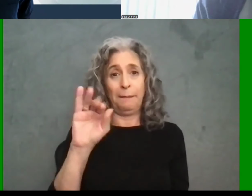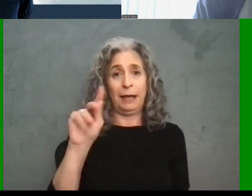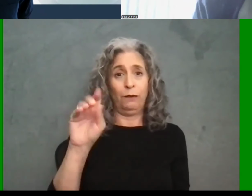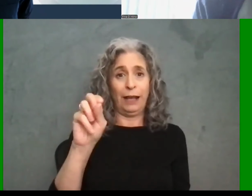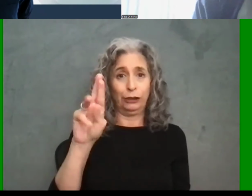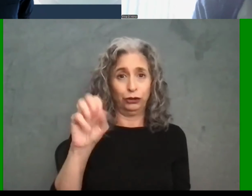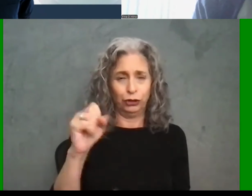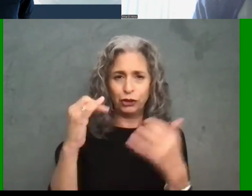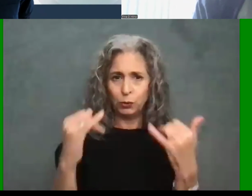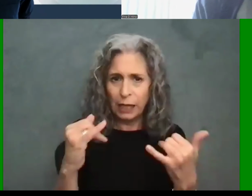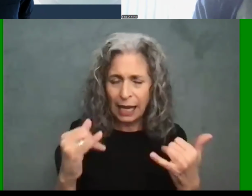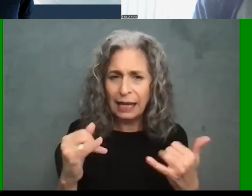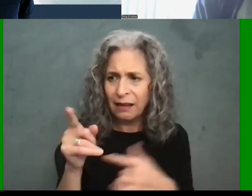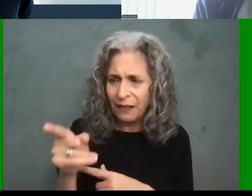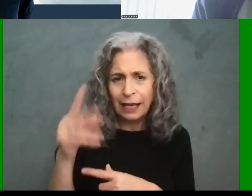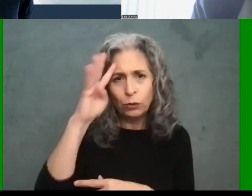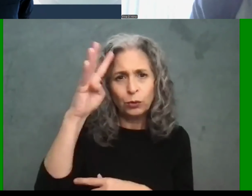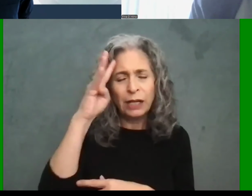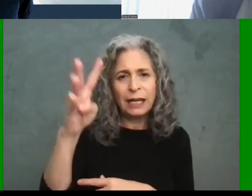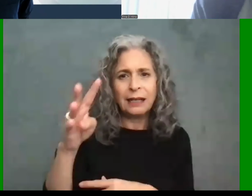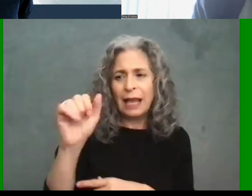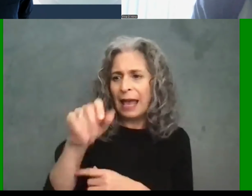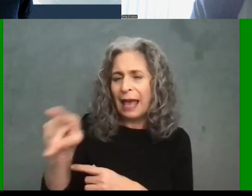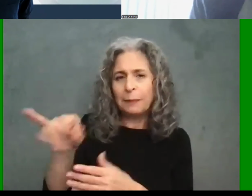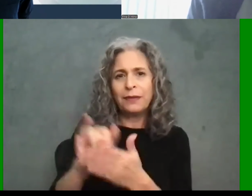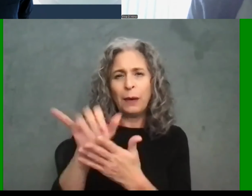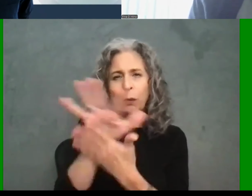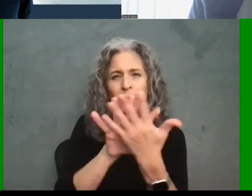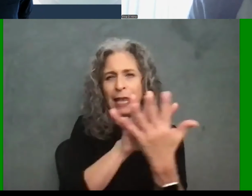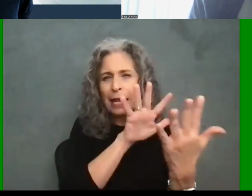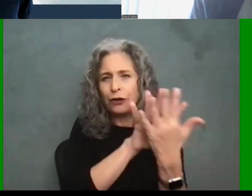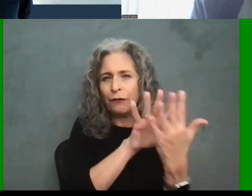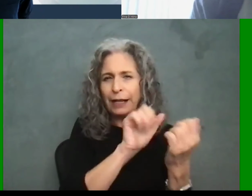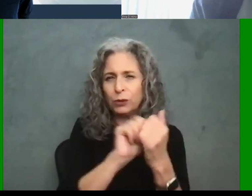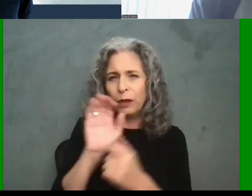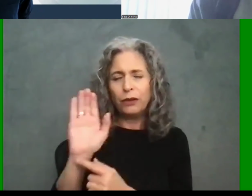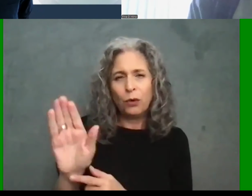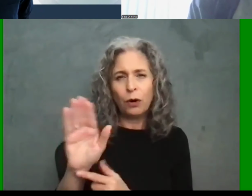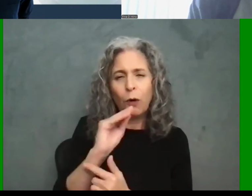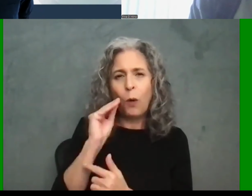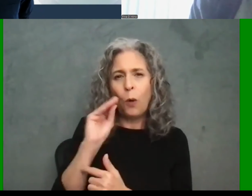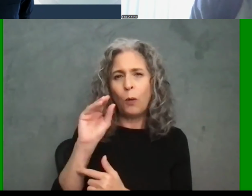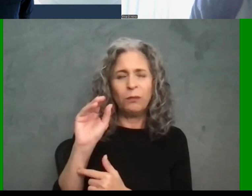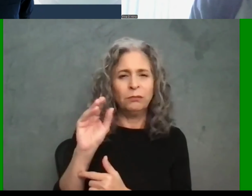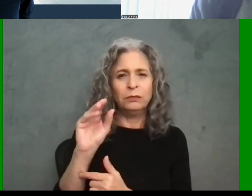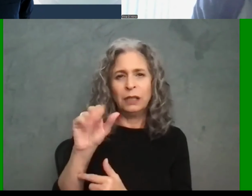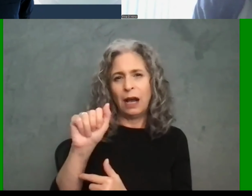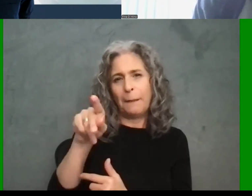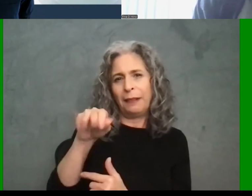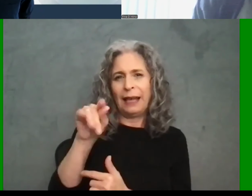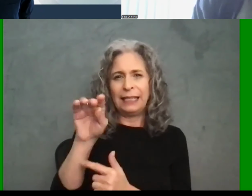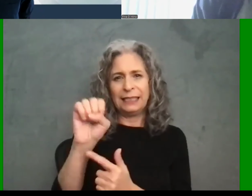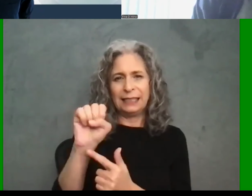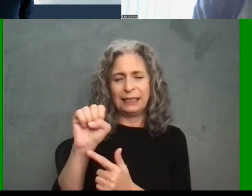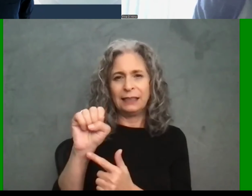that they create apps that will interface with your home appliances, right? Which then means